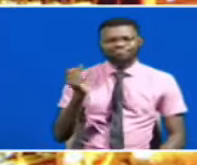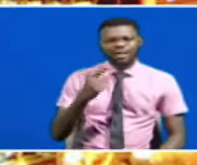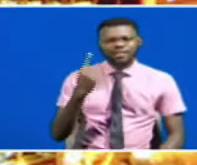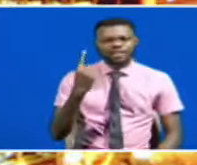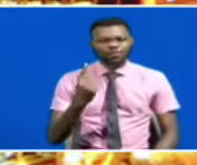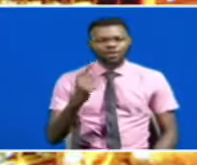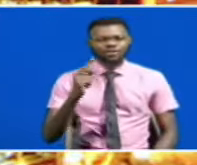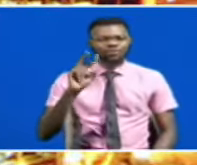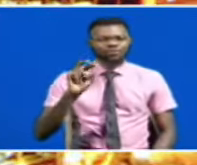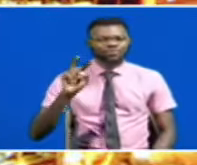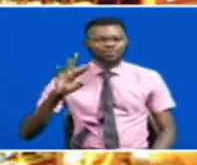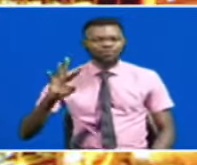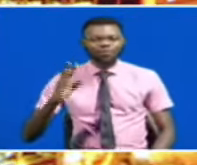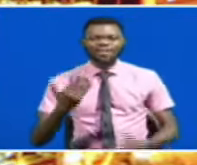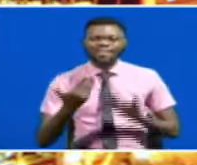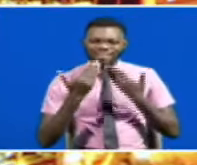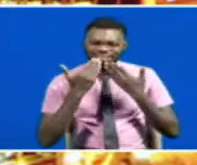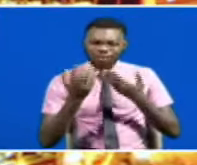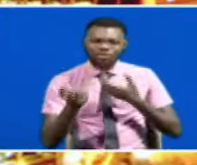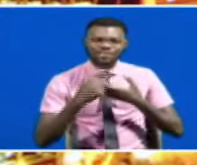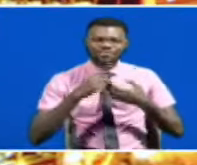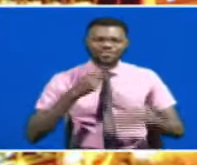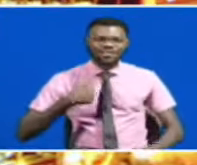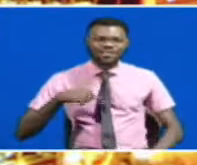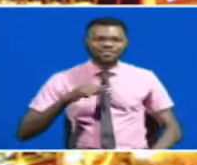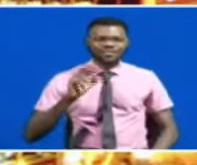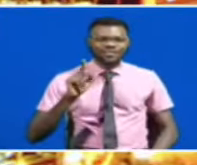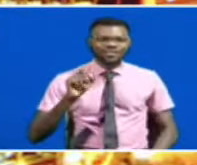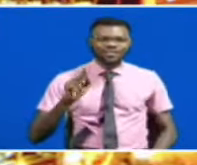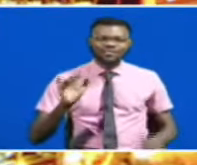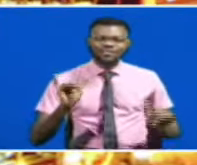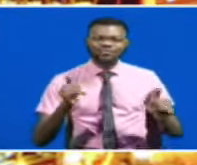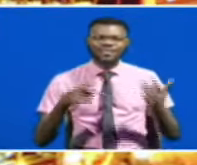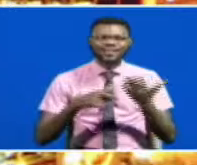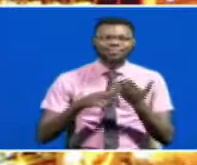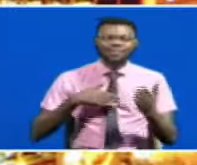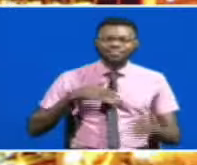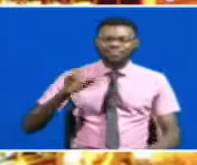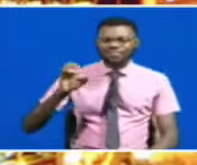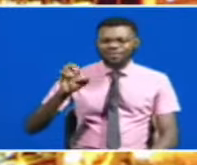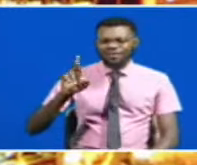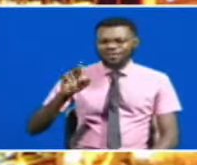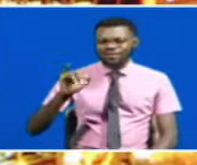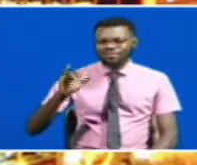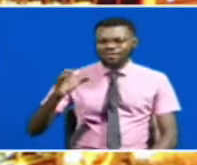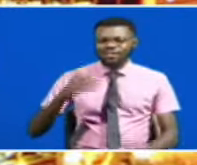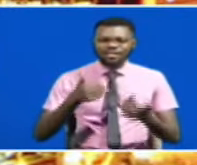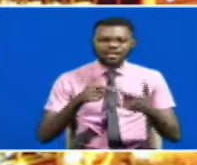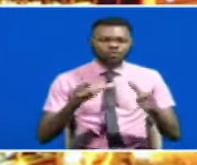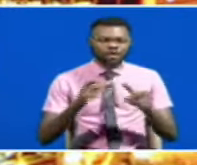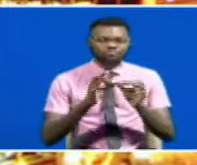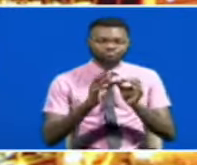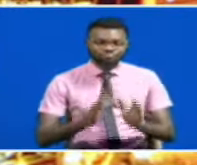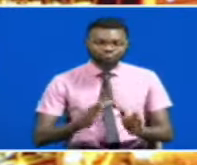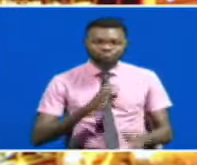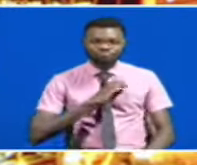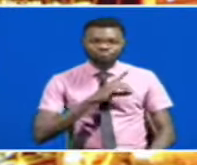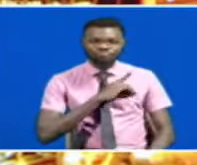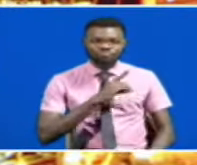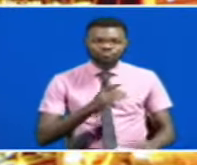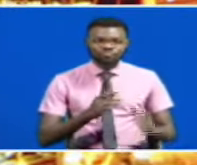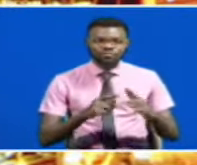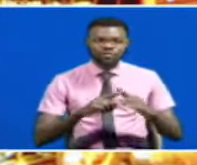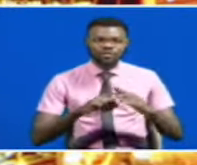you very much for joining us tonight on KTN Newsline. My name is Eric Latif. Our sign language interpreter is Devin Evans. We start our story